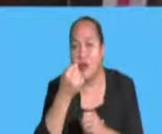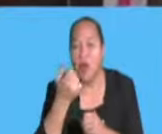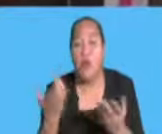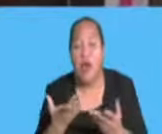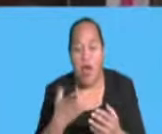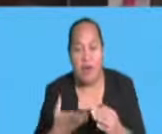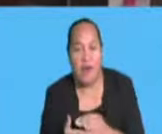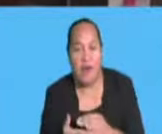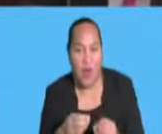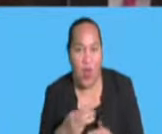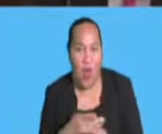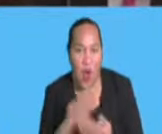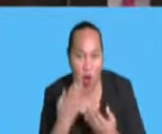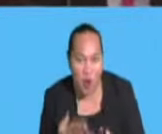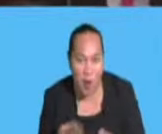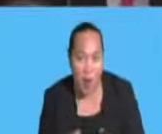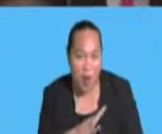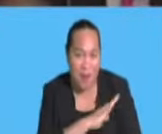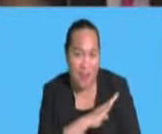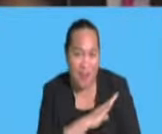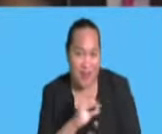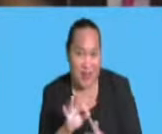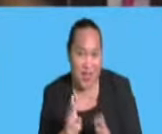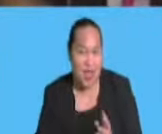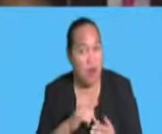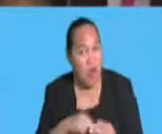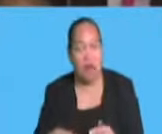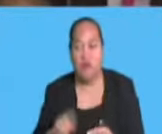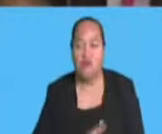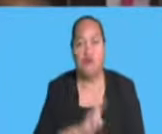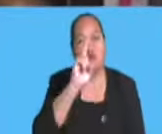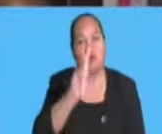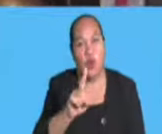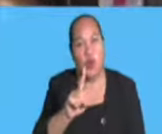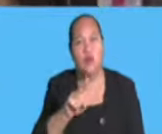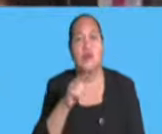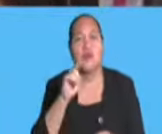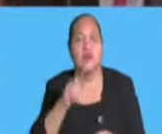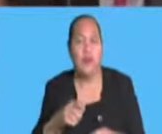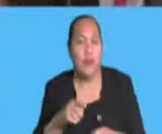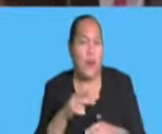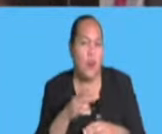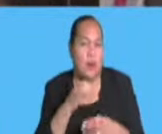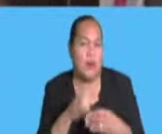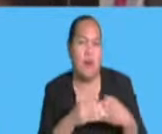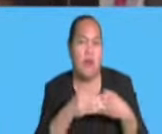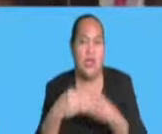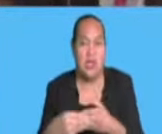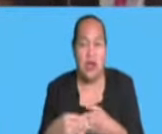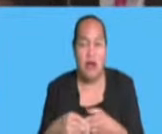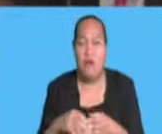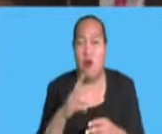our Honorable Prime Minister, has taken to the world stage on issues spearheaded by his timely and novel leadership